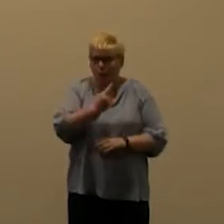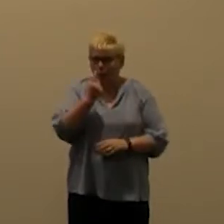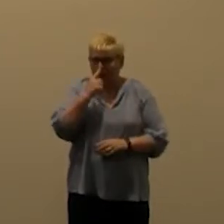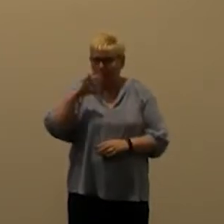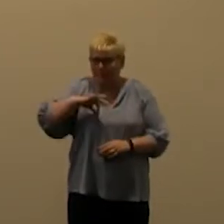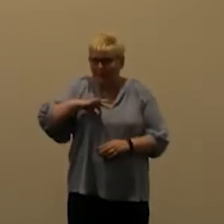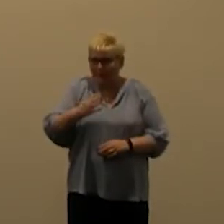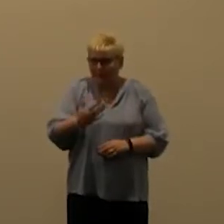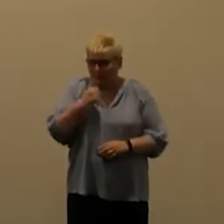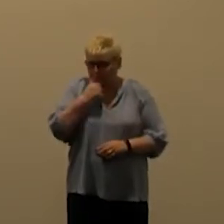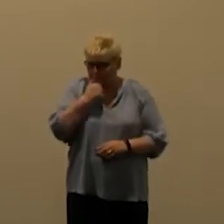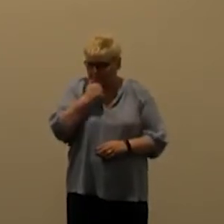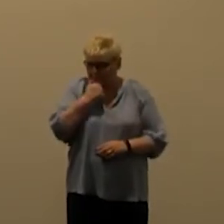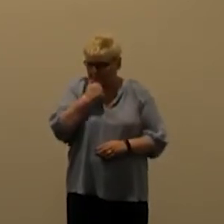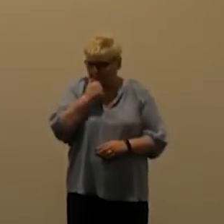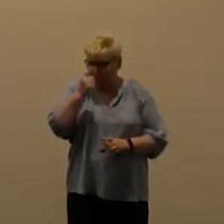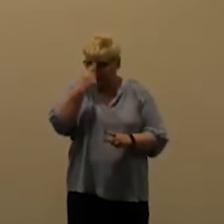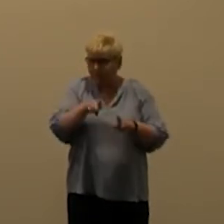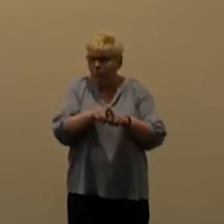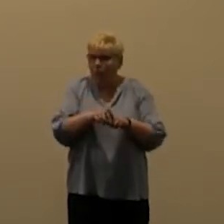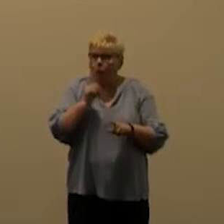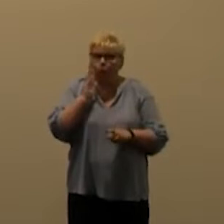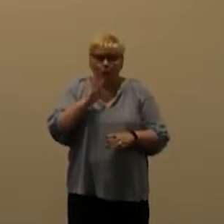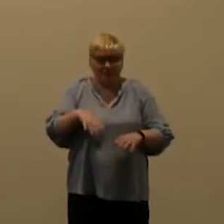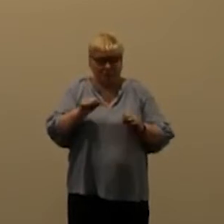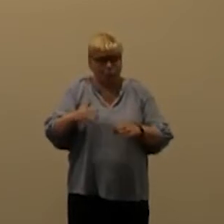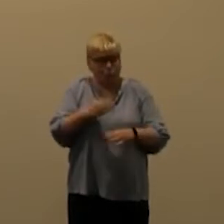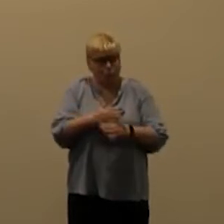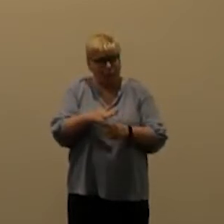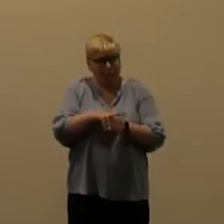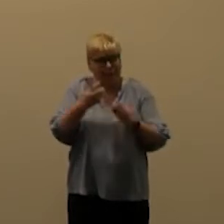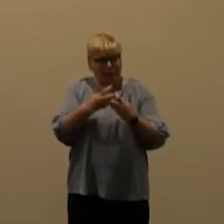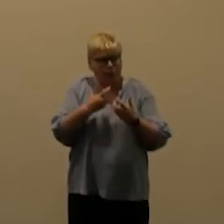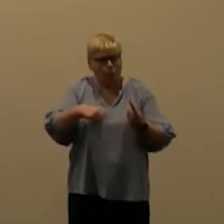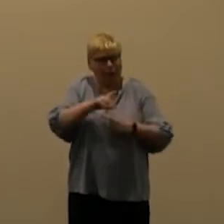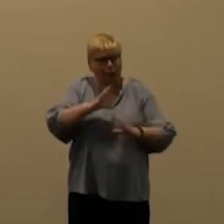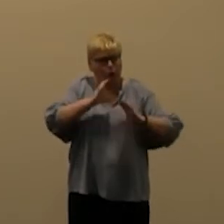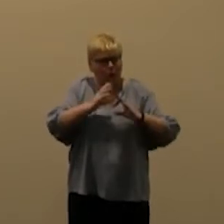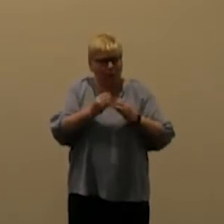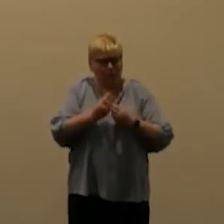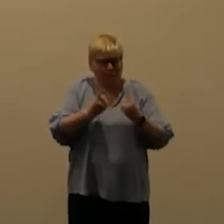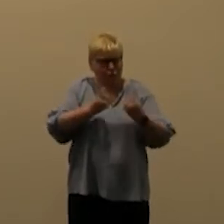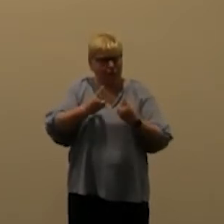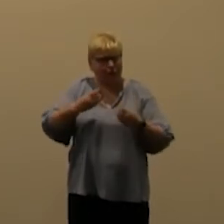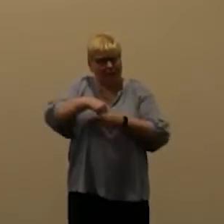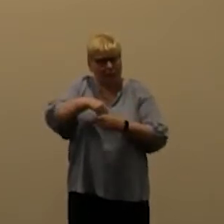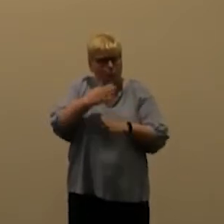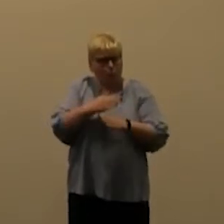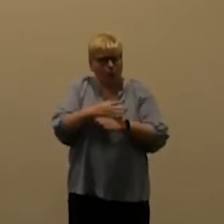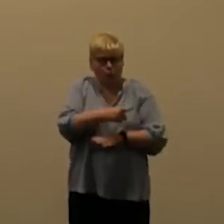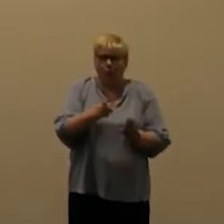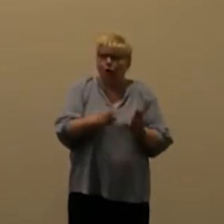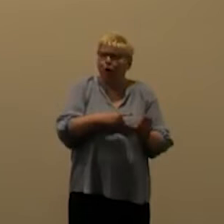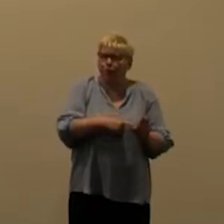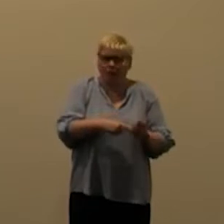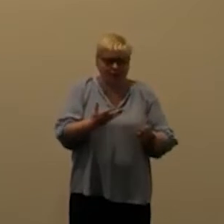well. I think also when we start bringing this into the workplace is how we communicate with one another in the workplace. So if you've got the younger